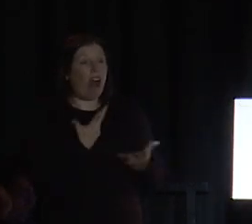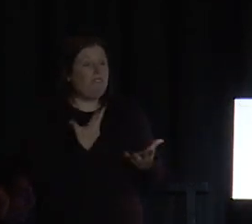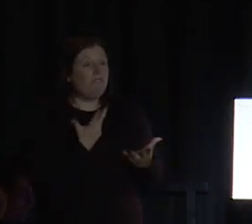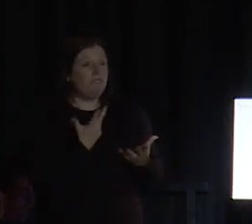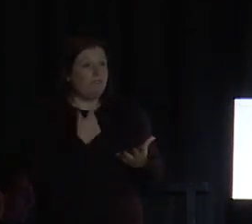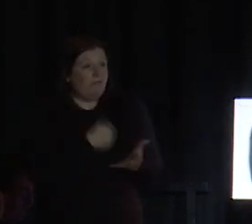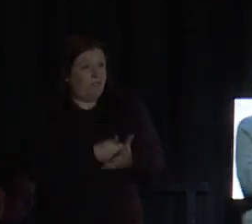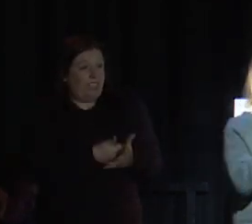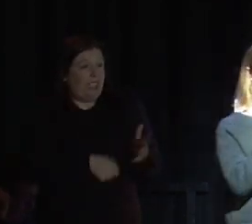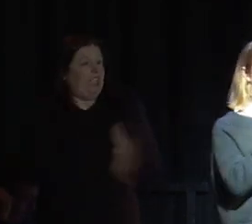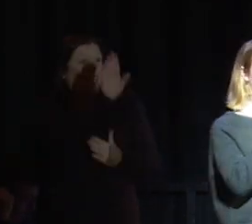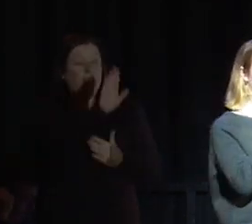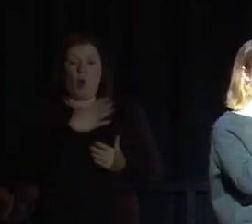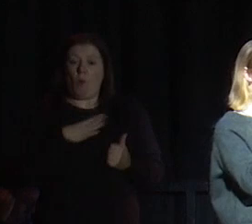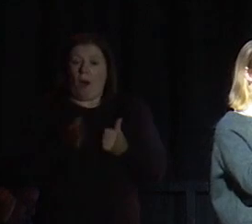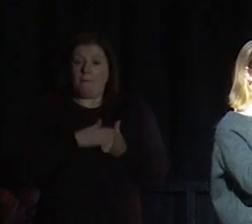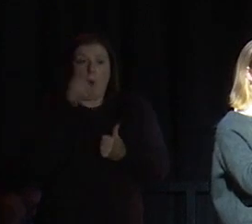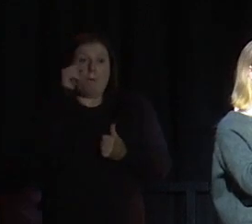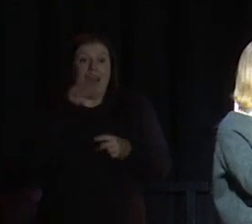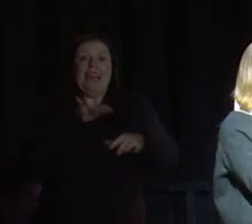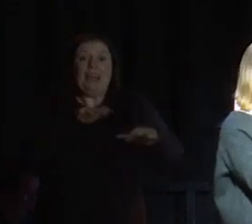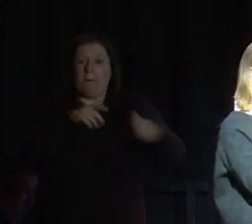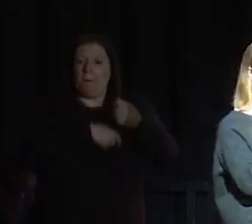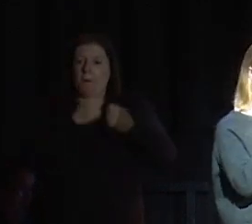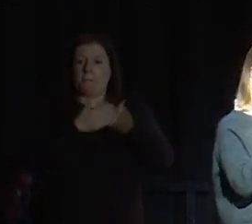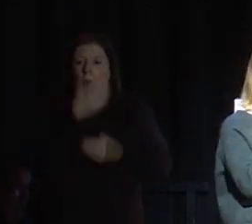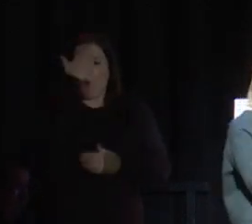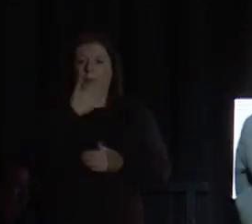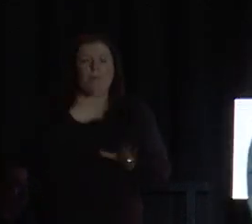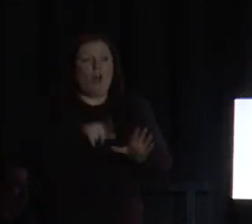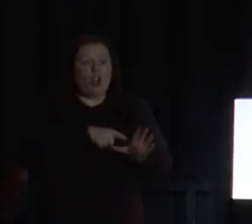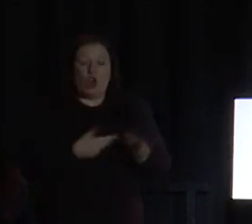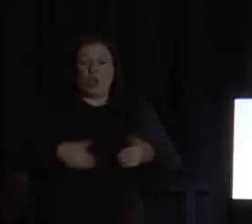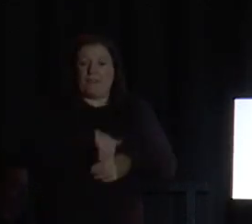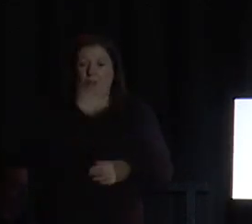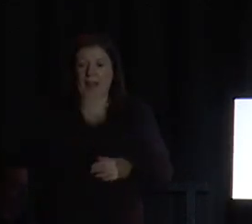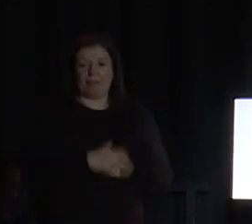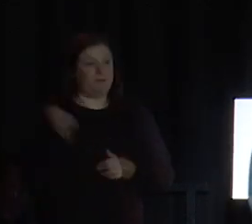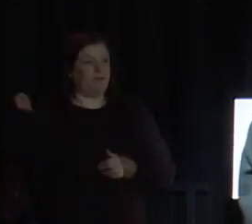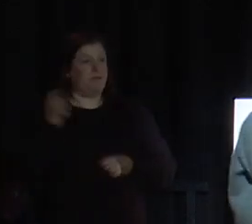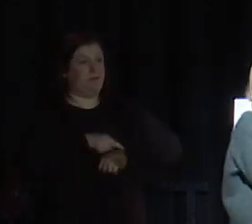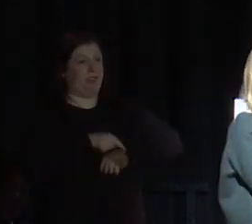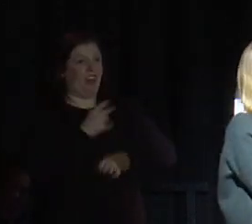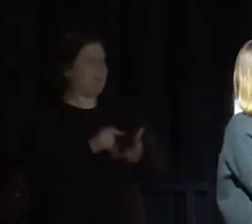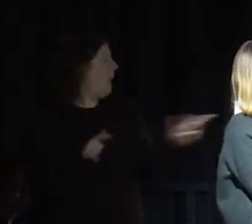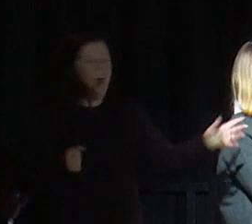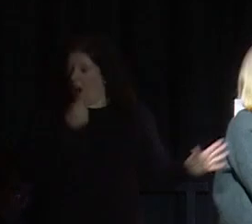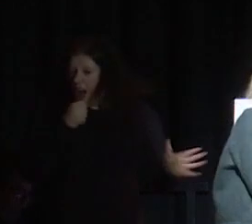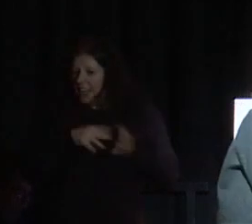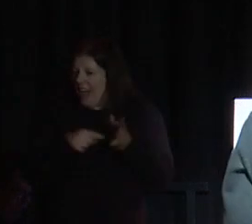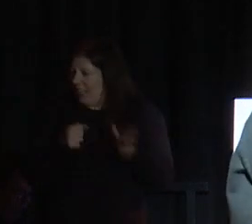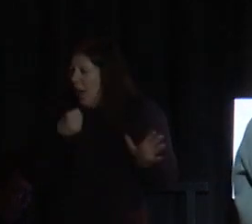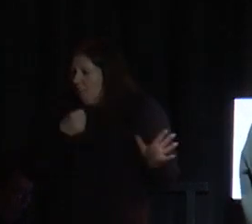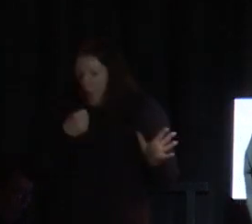impact everyone. It's such an interactive thing for all ages, but especially young people and their communities. Oh my God, I'm going to have to take over